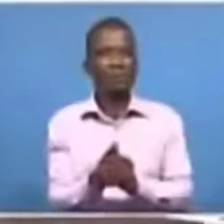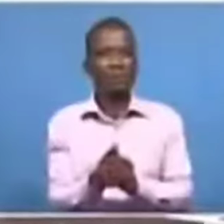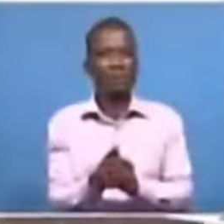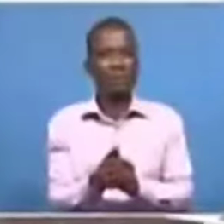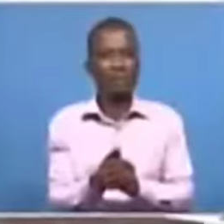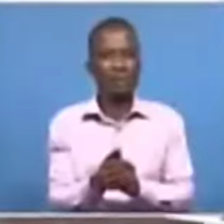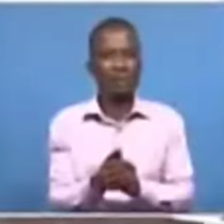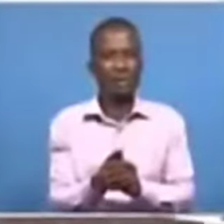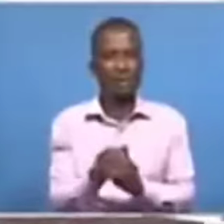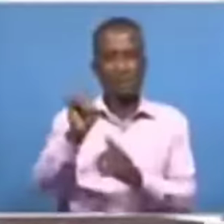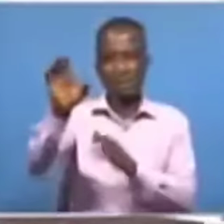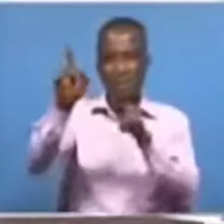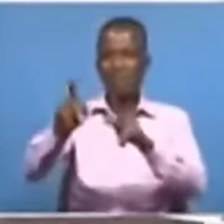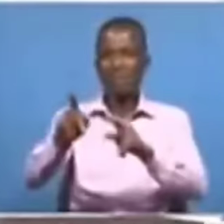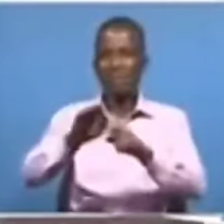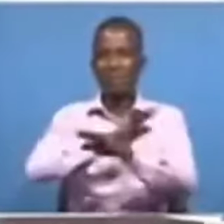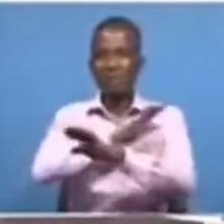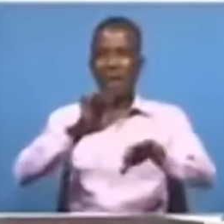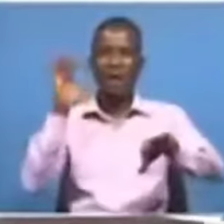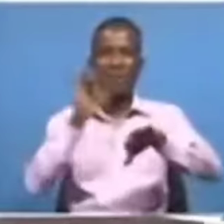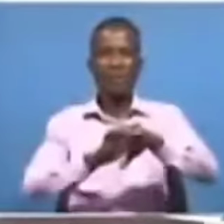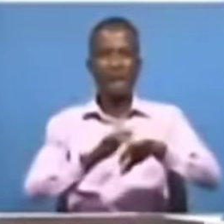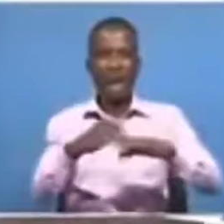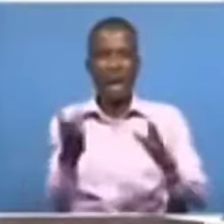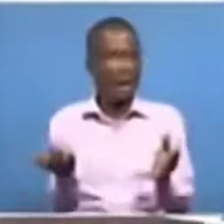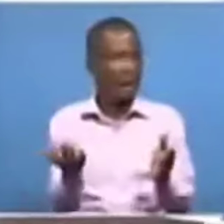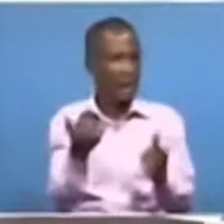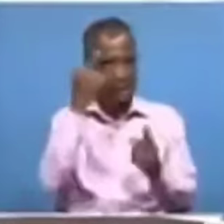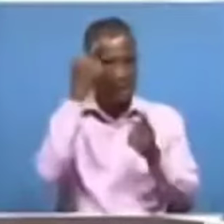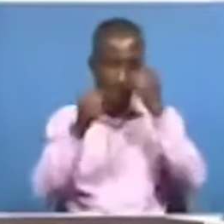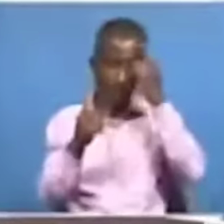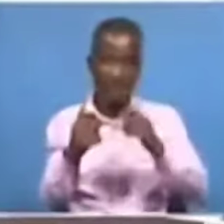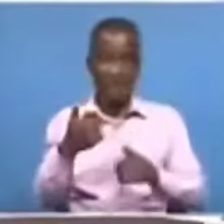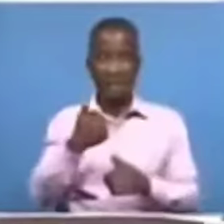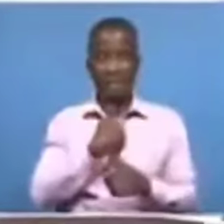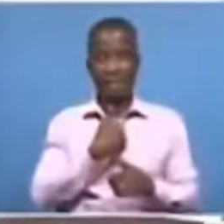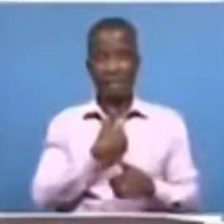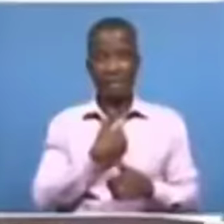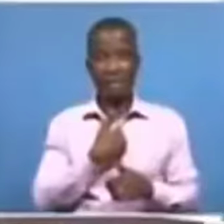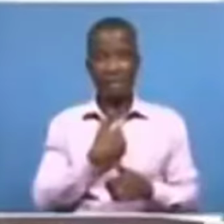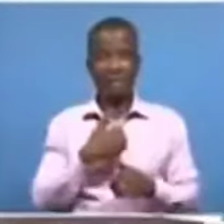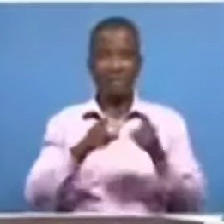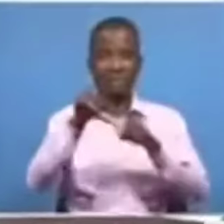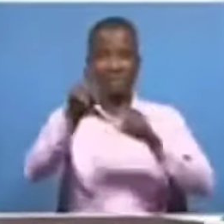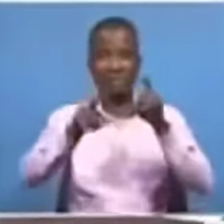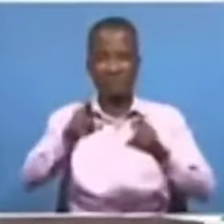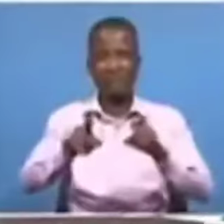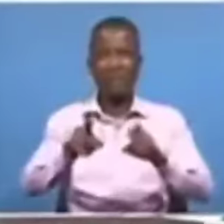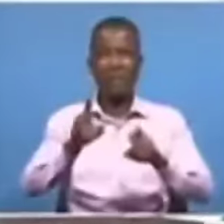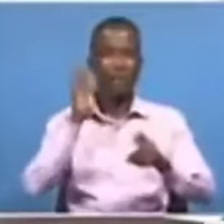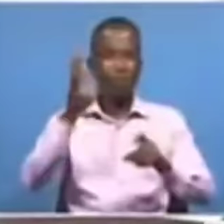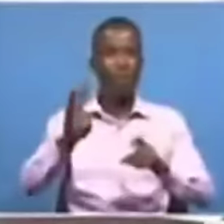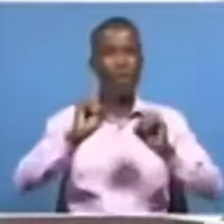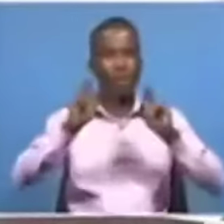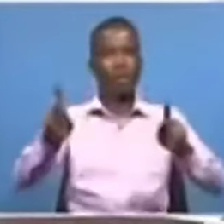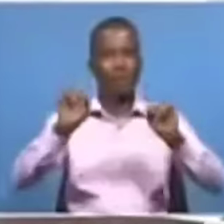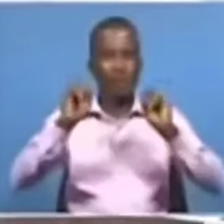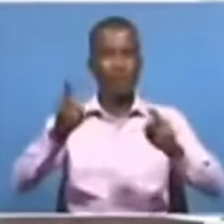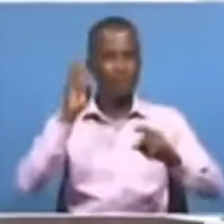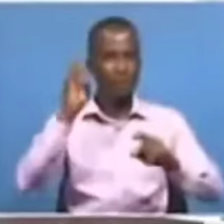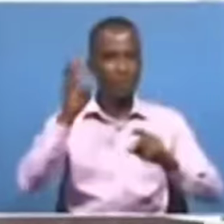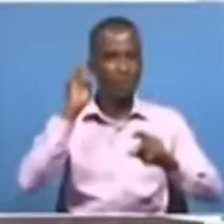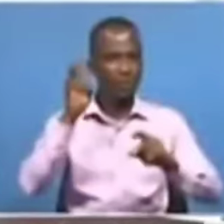or injury because the petitioner can solicit the answers he is seeking through interrogatories during cross-examination. And we believe